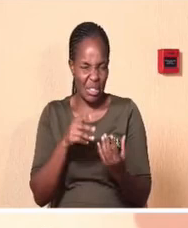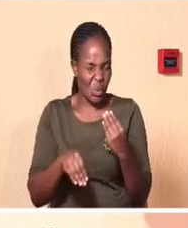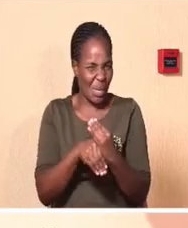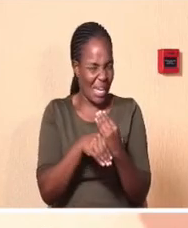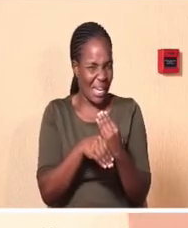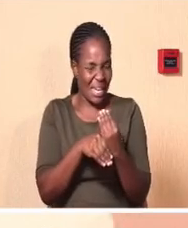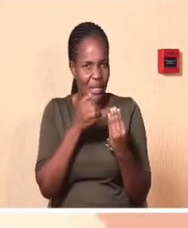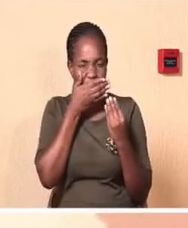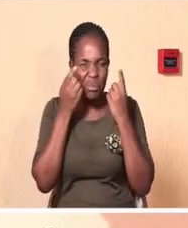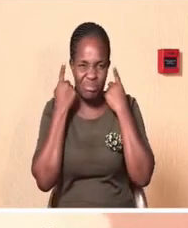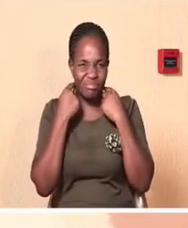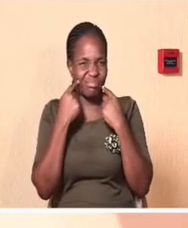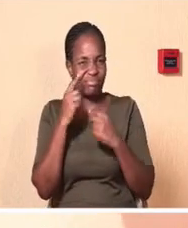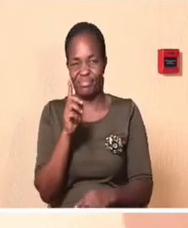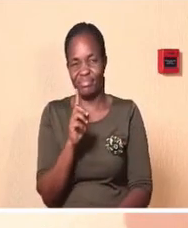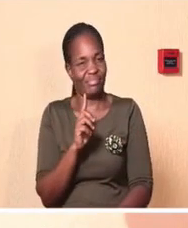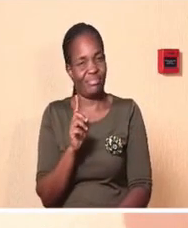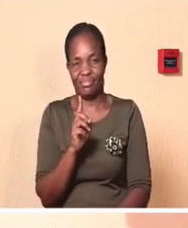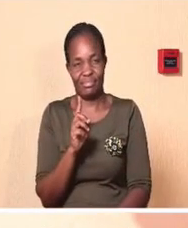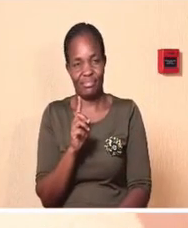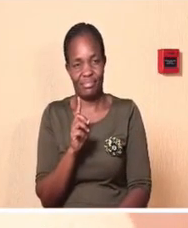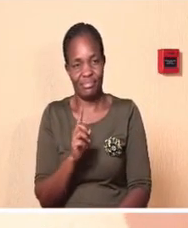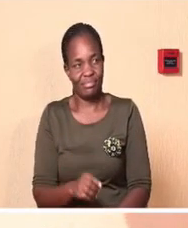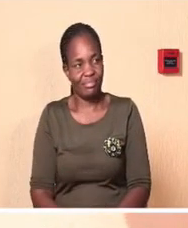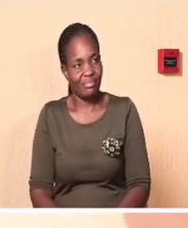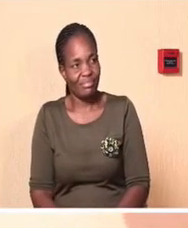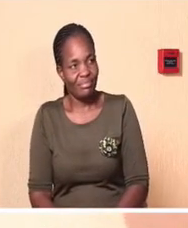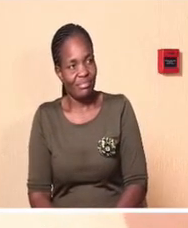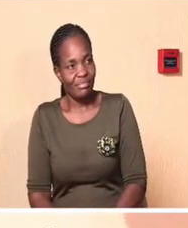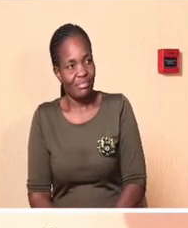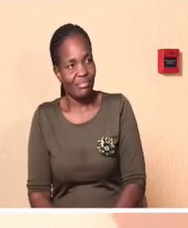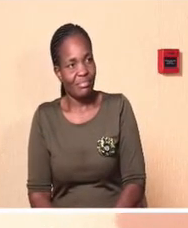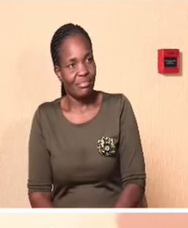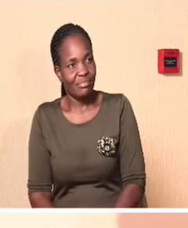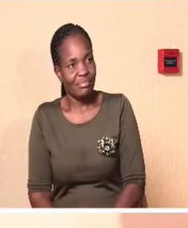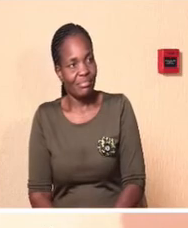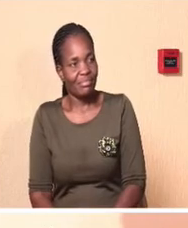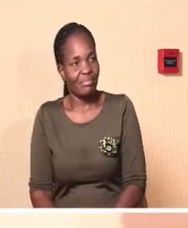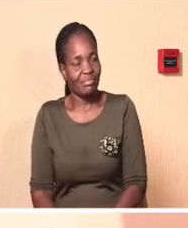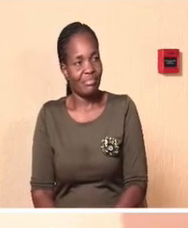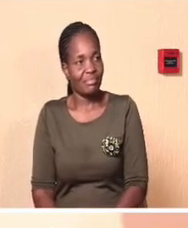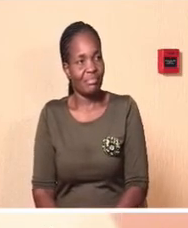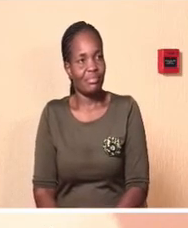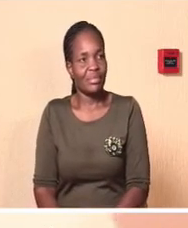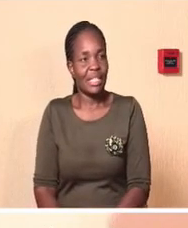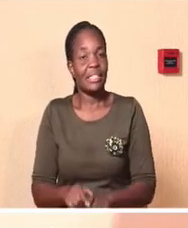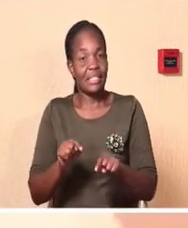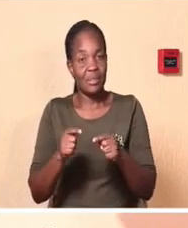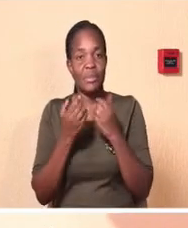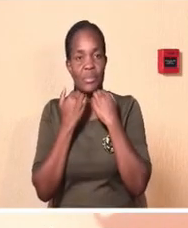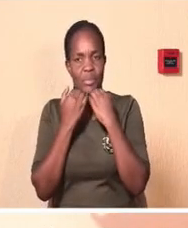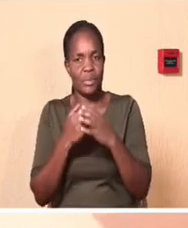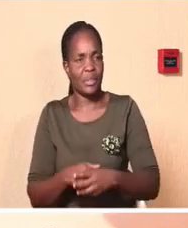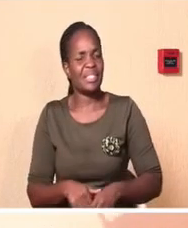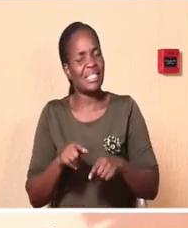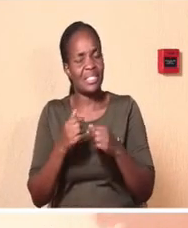additional protection if the person wears a mask. And this is very important. There's no additional. So